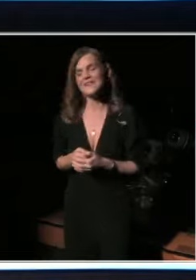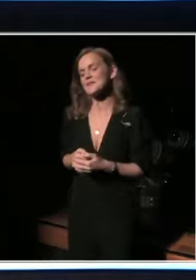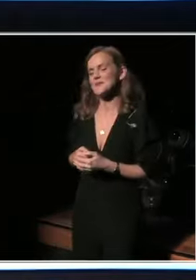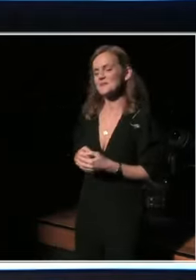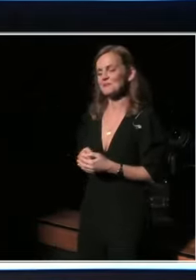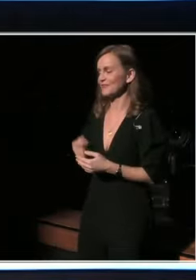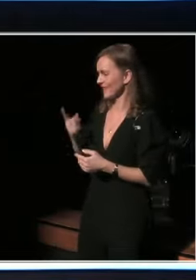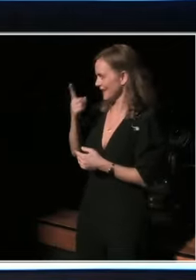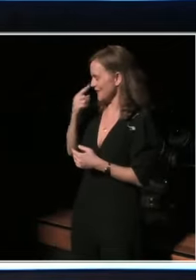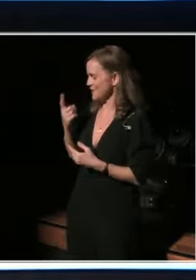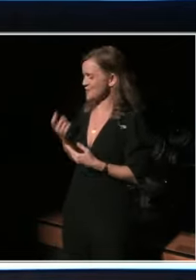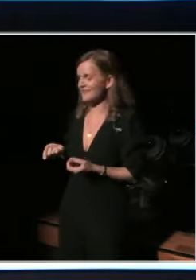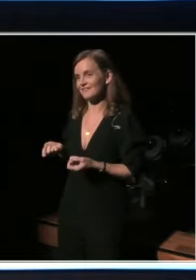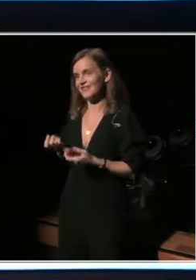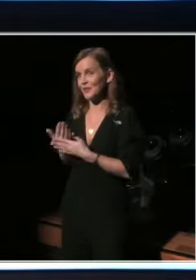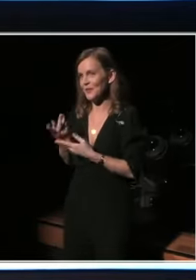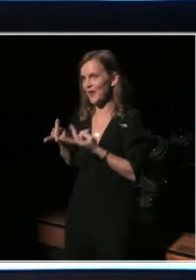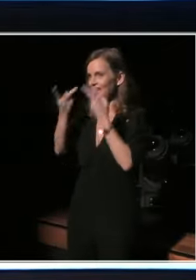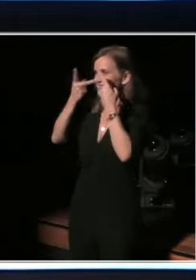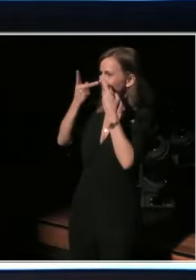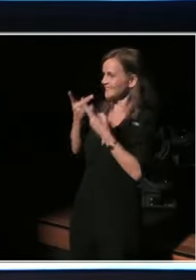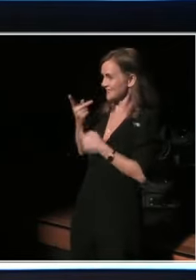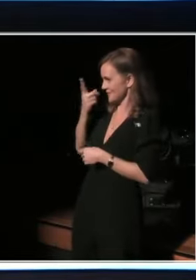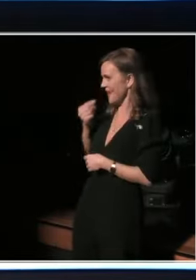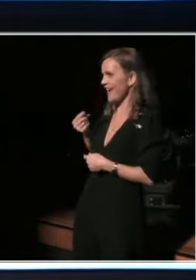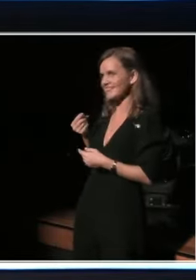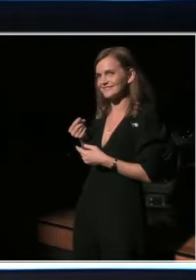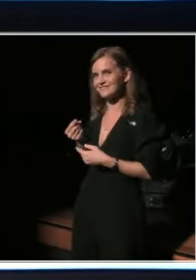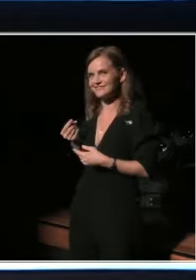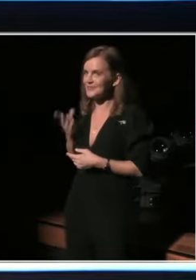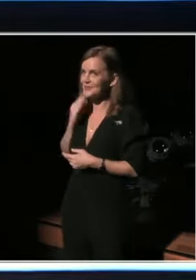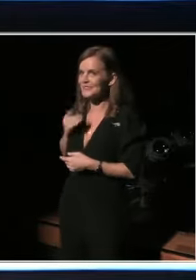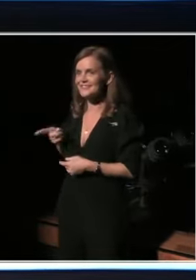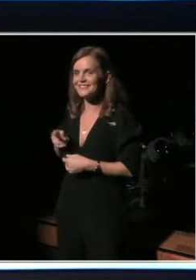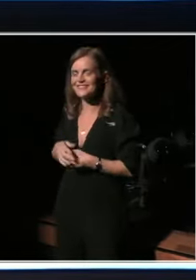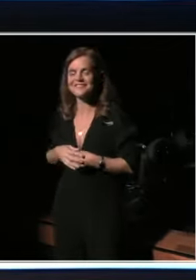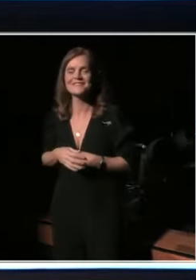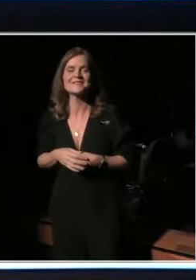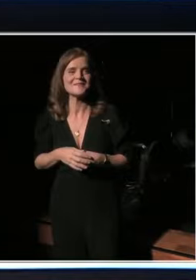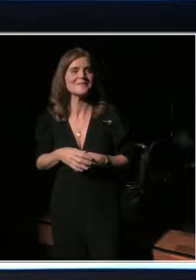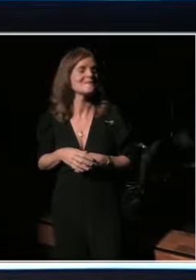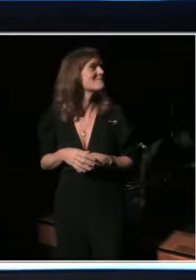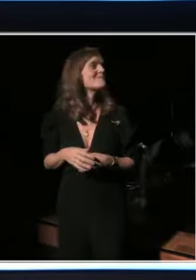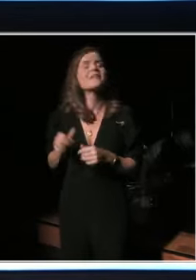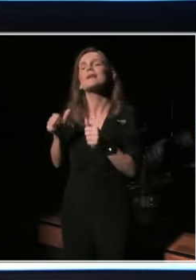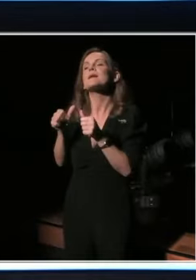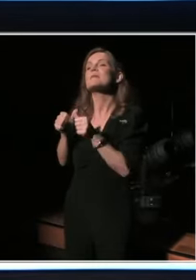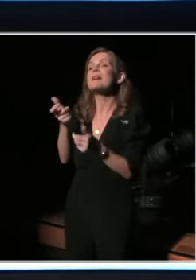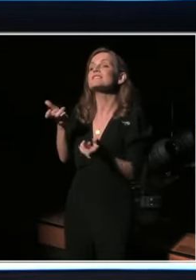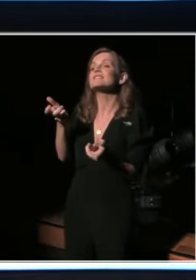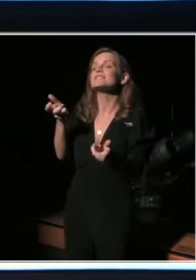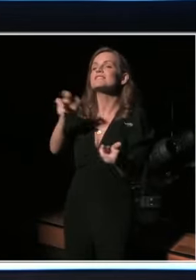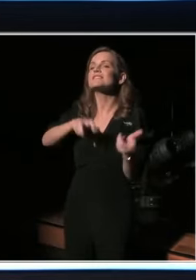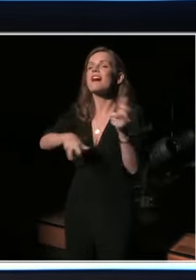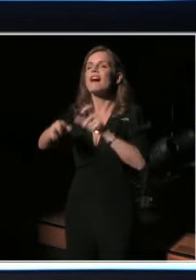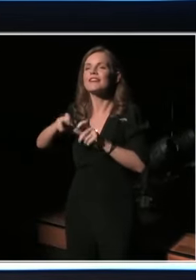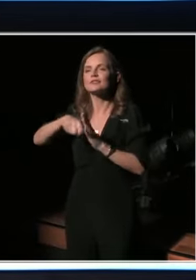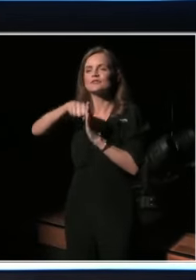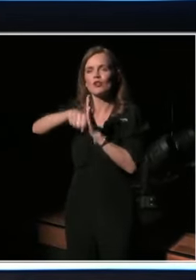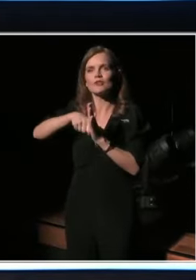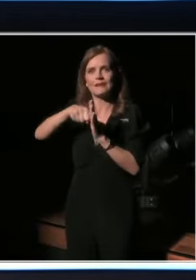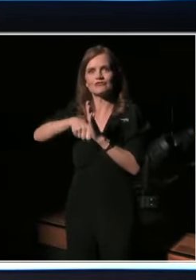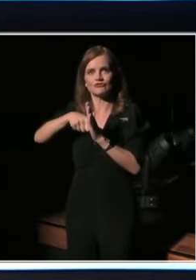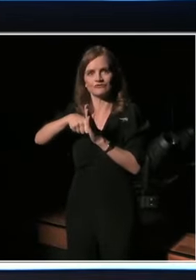You can wear your new glasses. Yeah. Our next award is for the best science documentary, sponsored by the